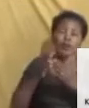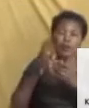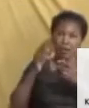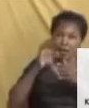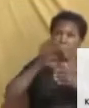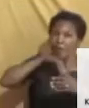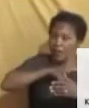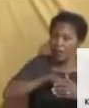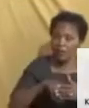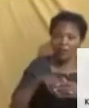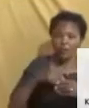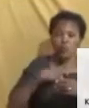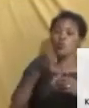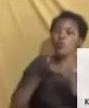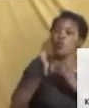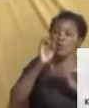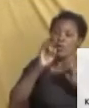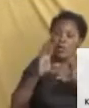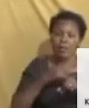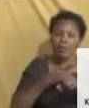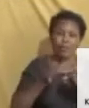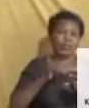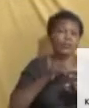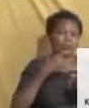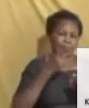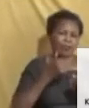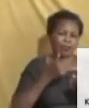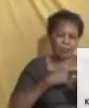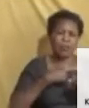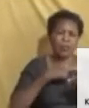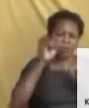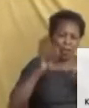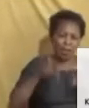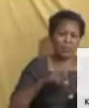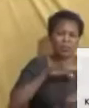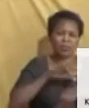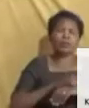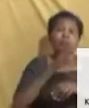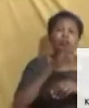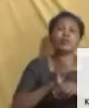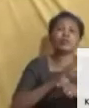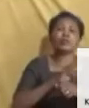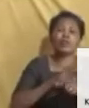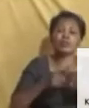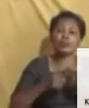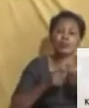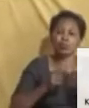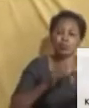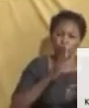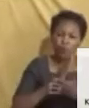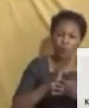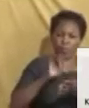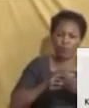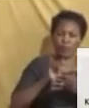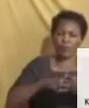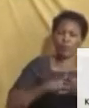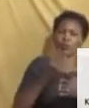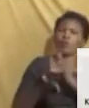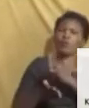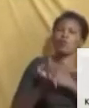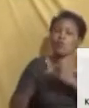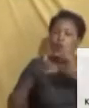in a Kenyan court to prove that I'm not a goat." The elephant says, "Then if that